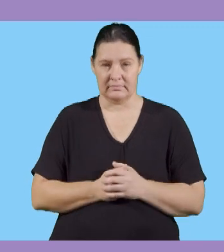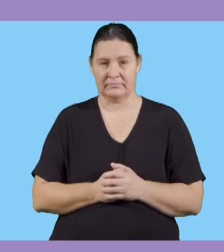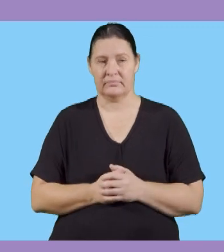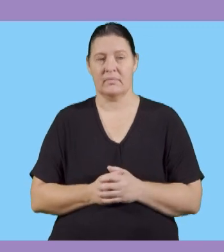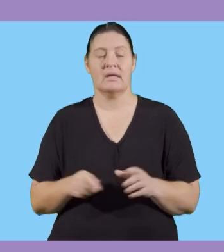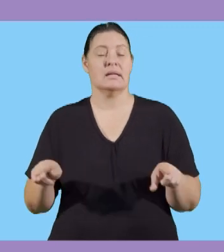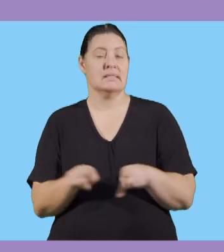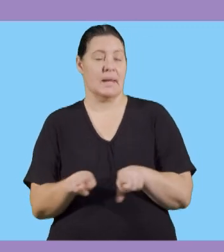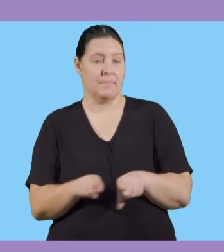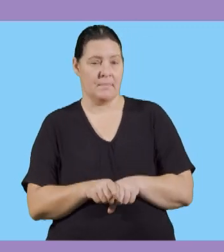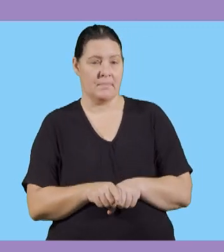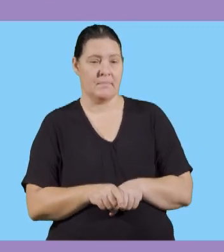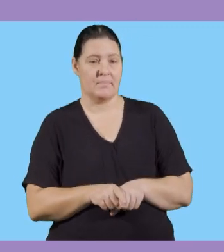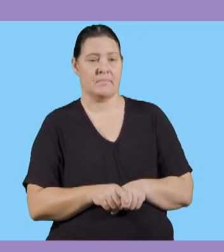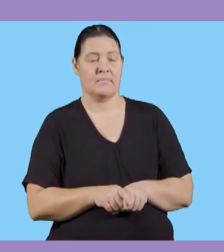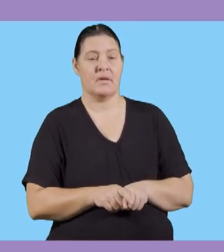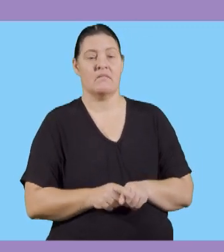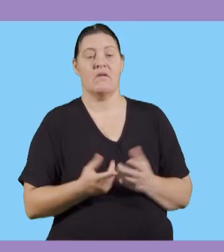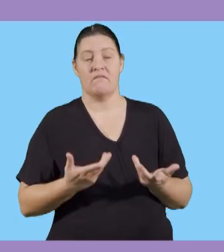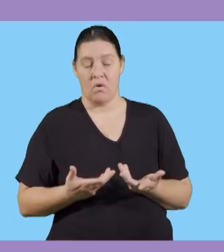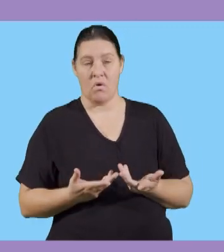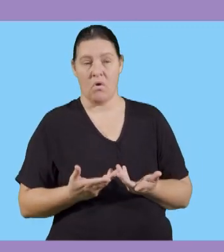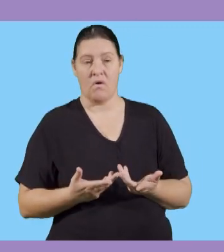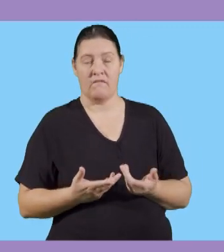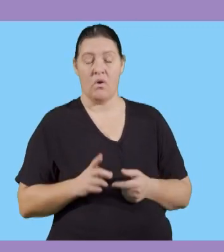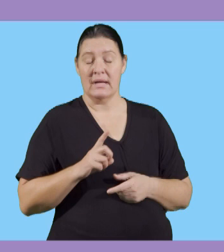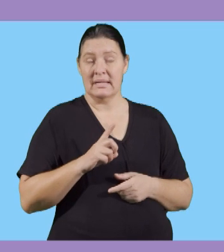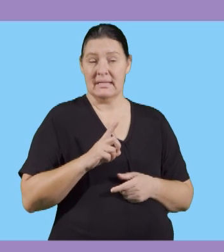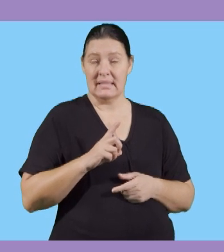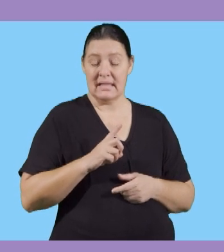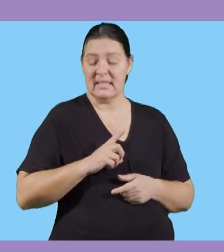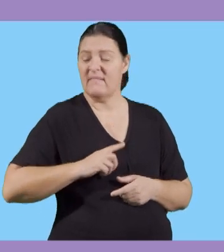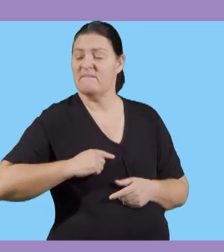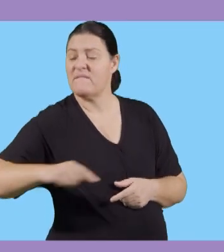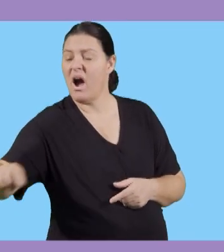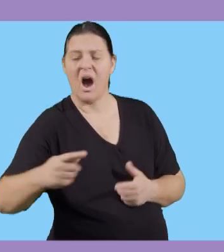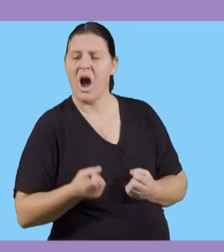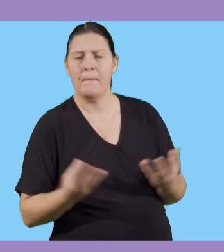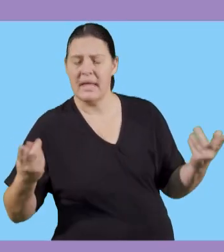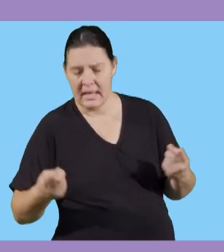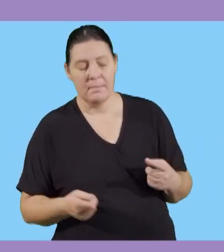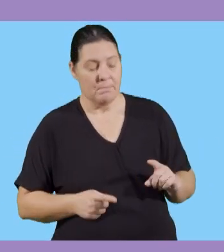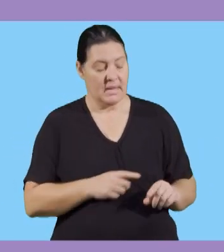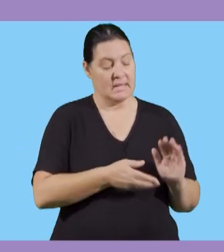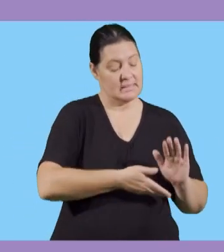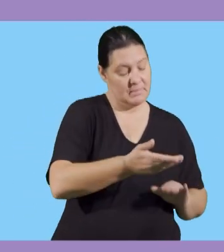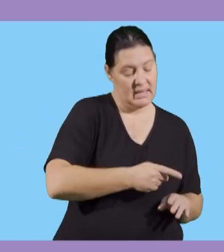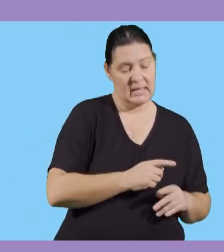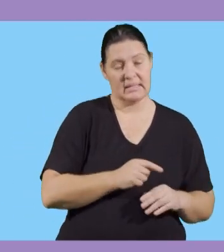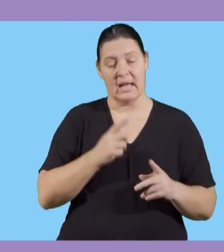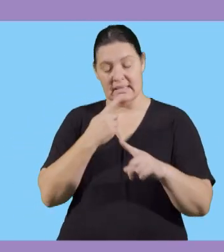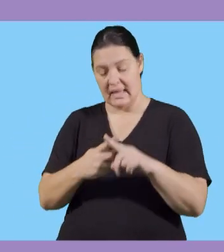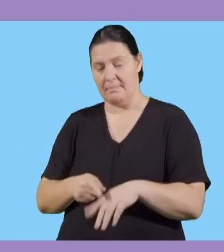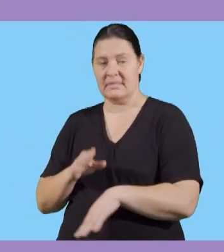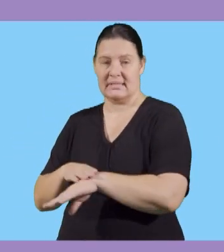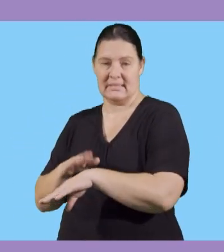And then the same thing is going to go for if I am looking for the formula for distance. And that is going to be,